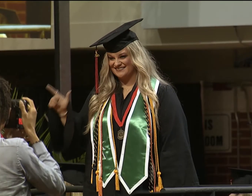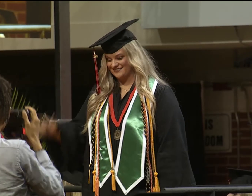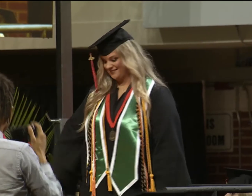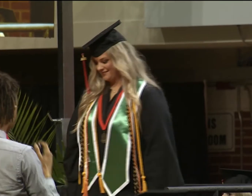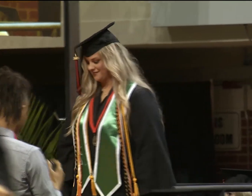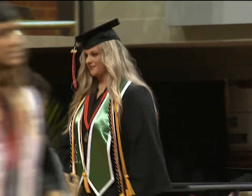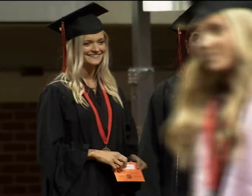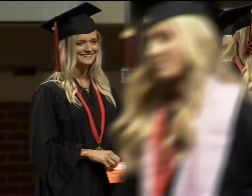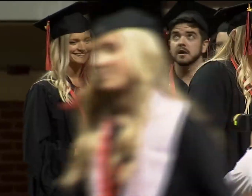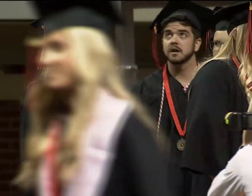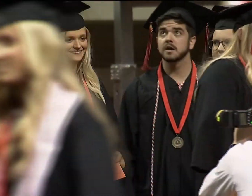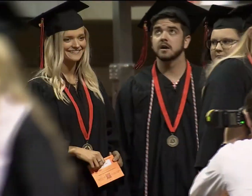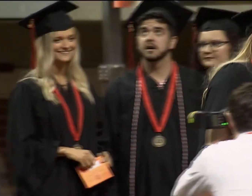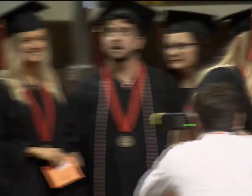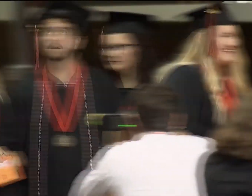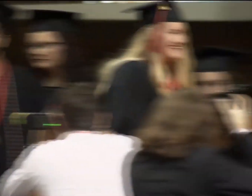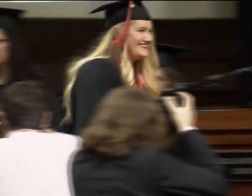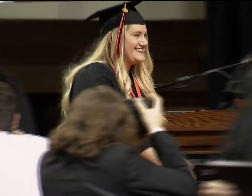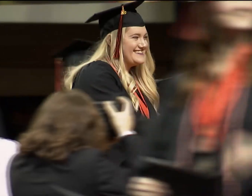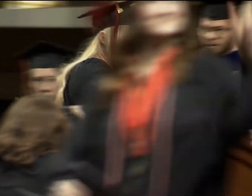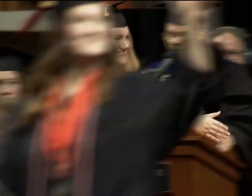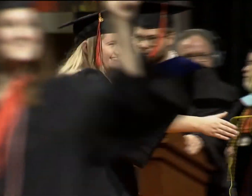Fallon Cole.